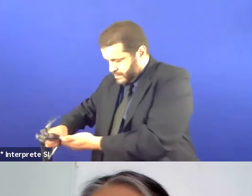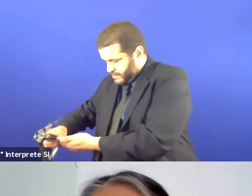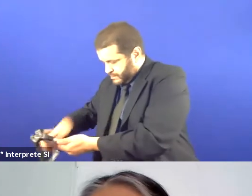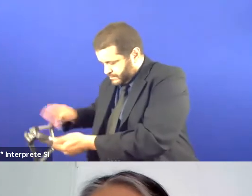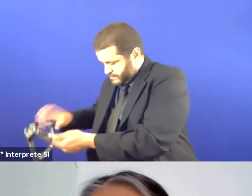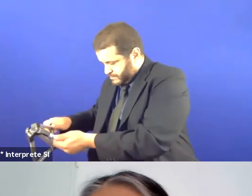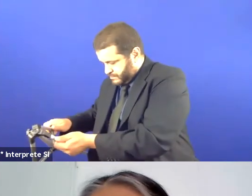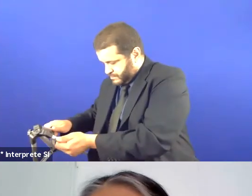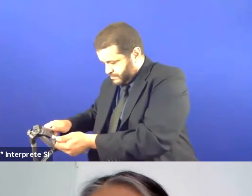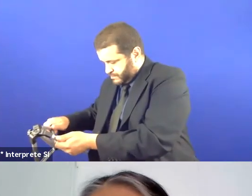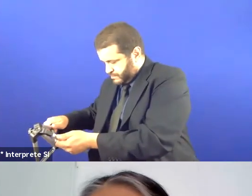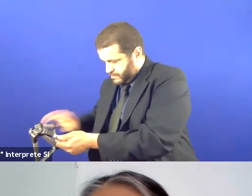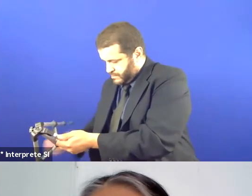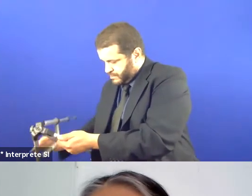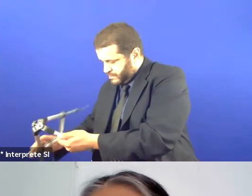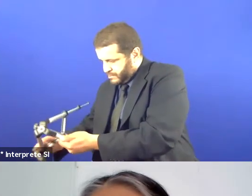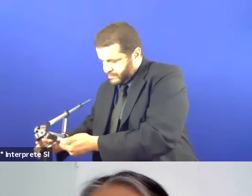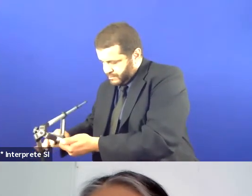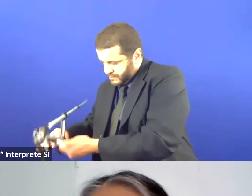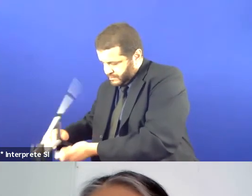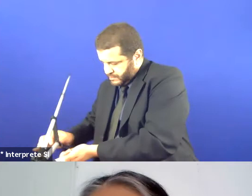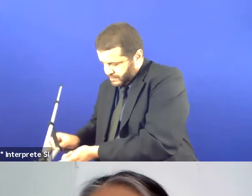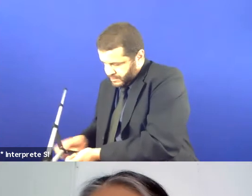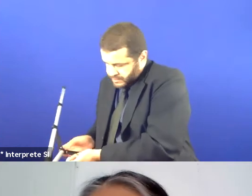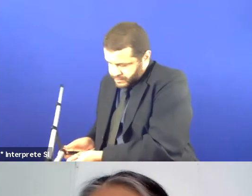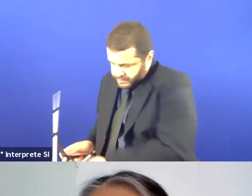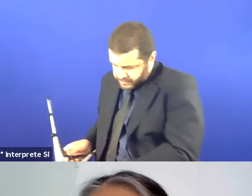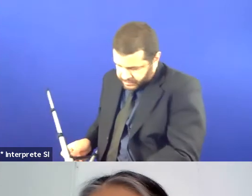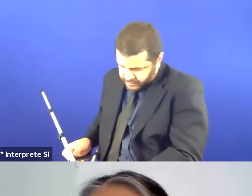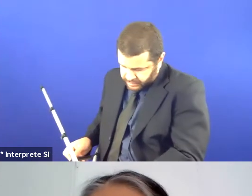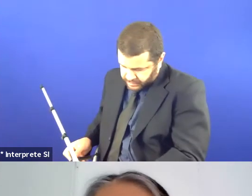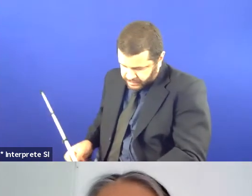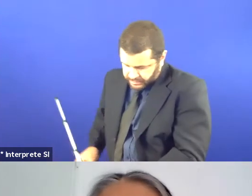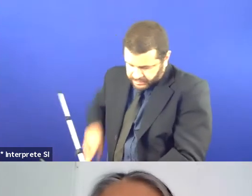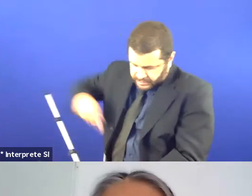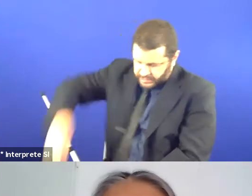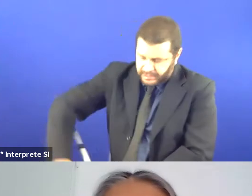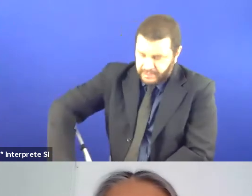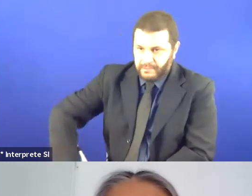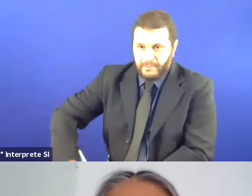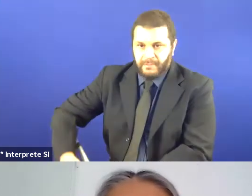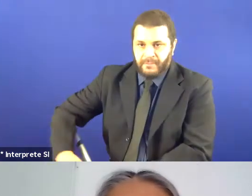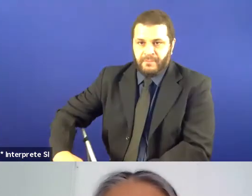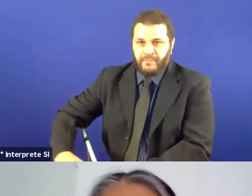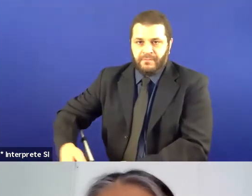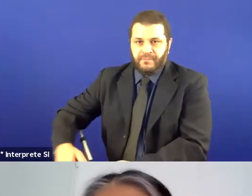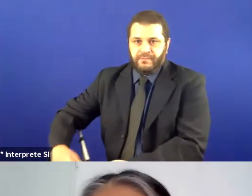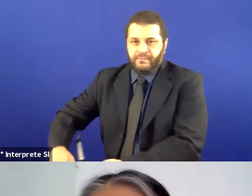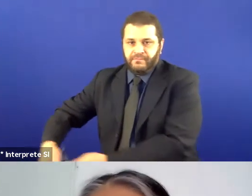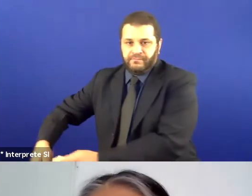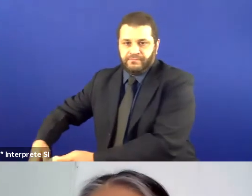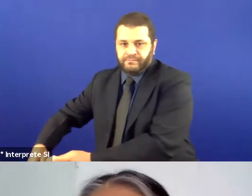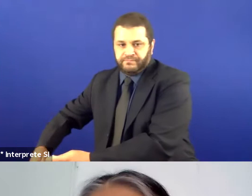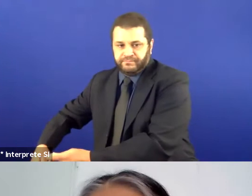to speak, Nisreen, to see if it's my, it might just be my microphone. I can hear you now. Perfect.